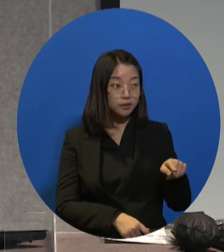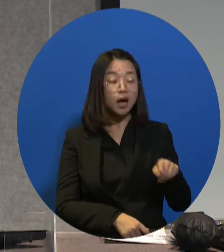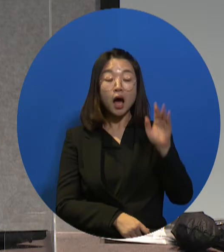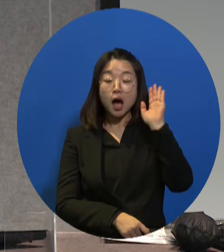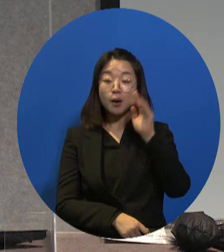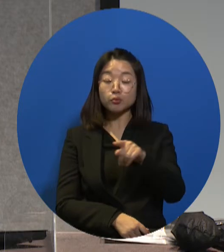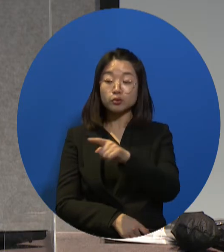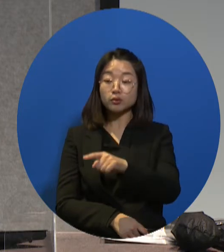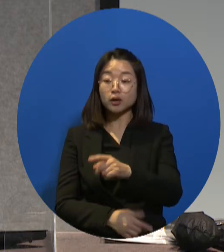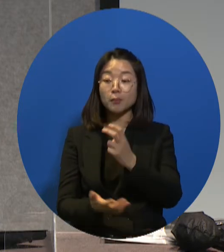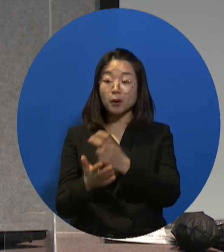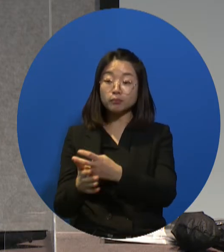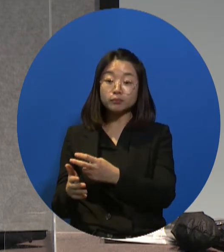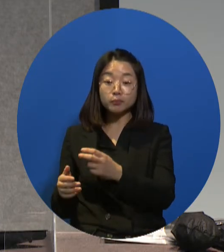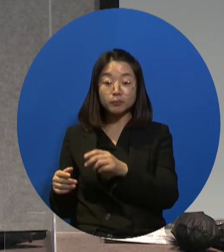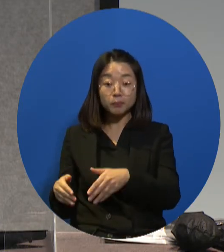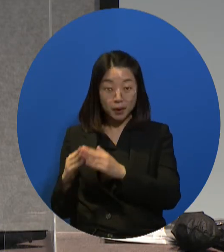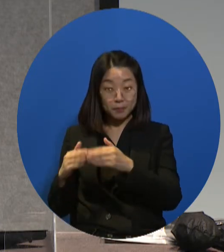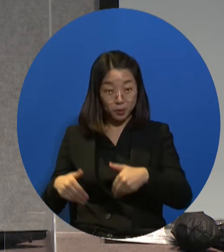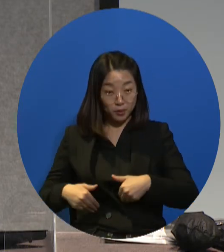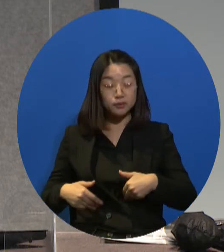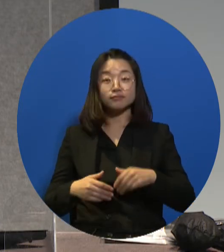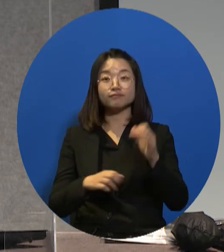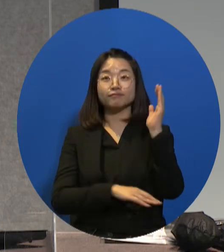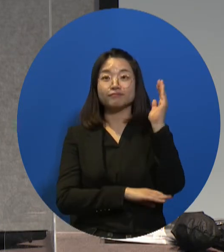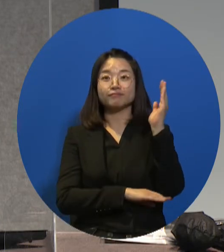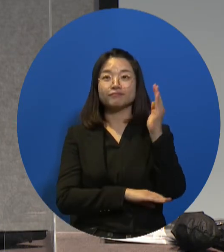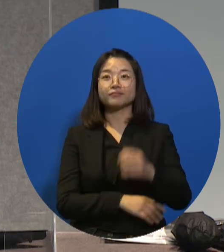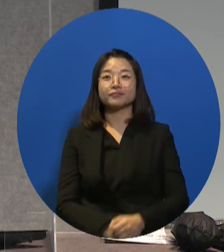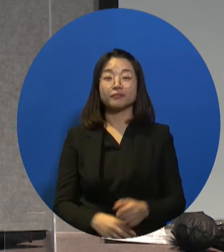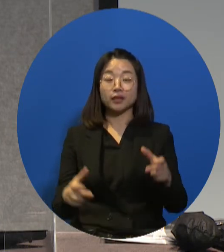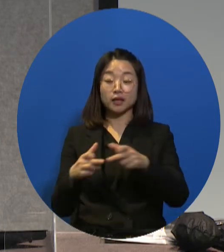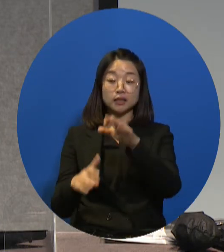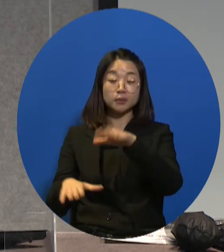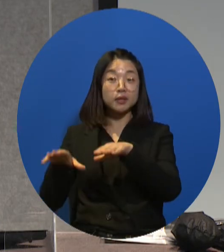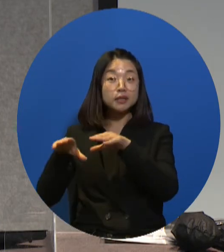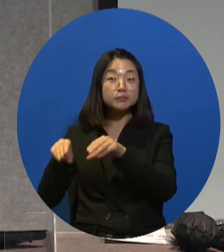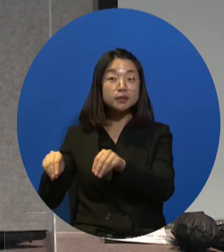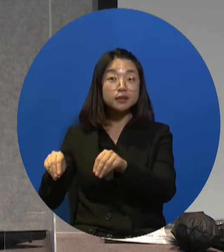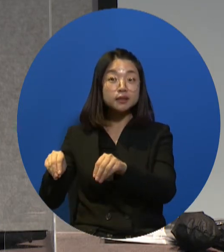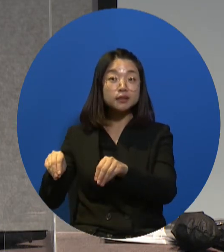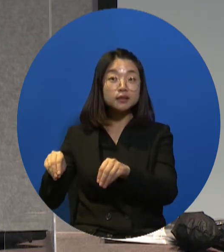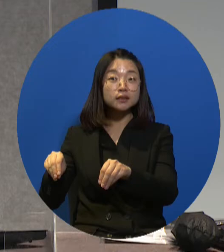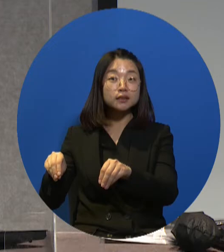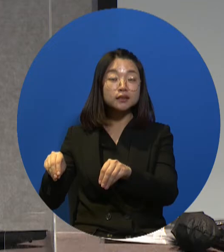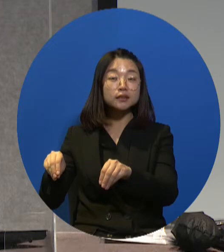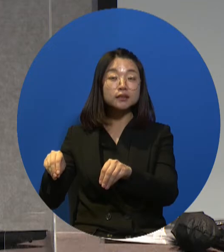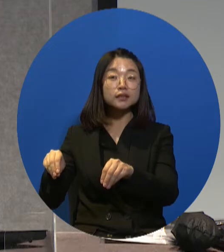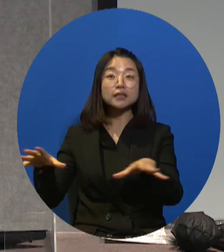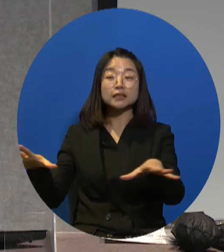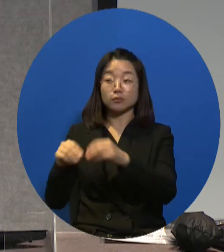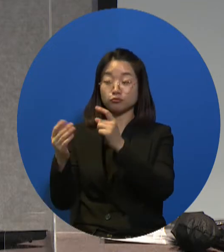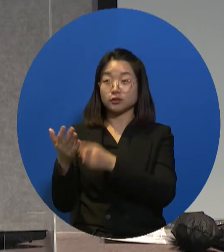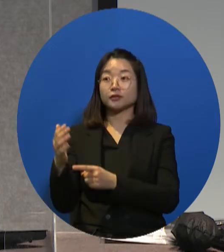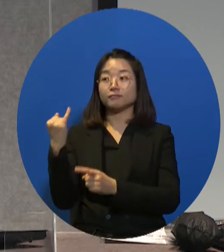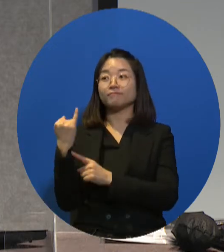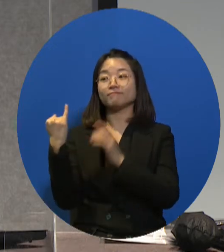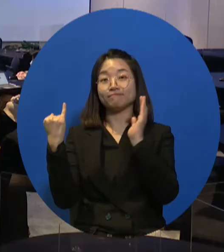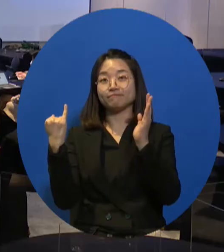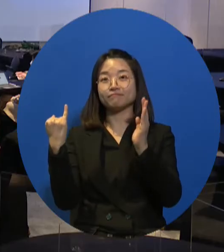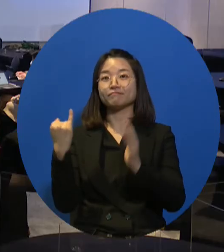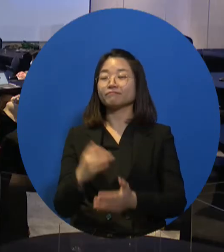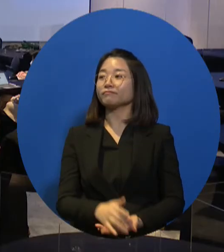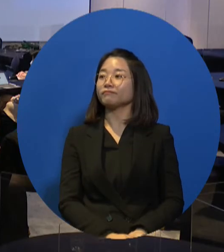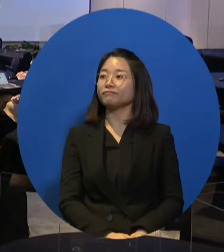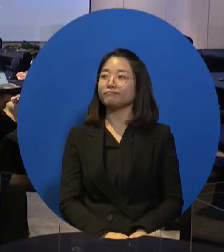our panelists and hear what they would like to say in terms of the actual implementation. First, we would like to hear from Kim Sang-yeon, a director